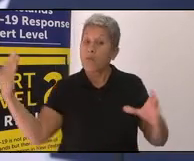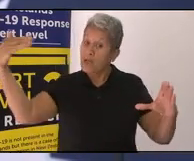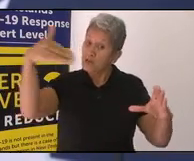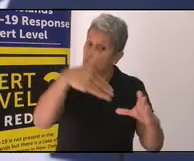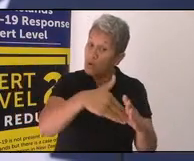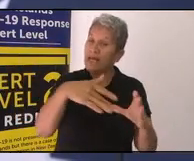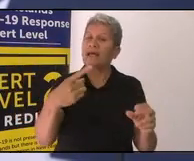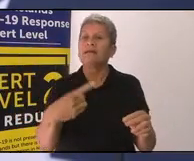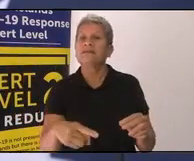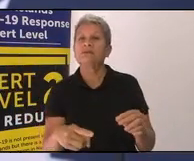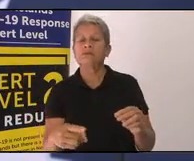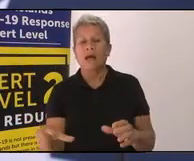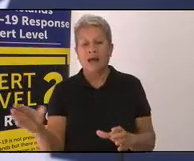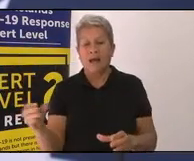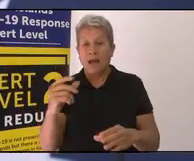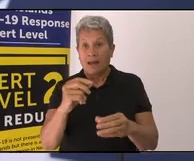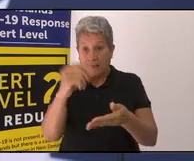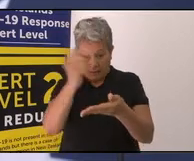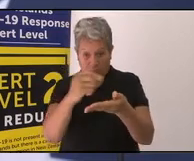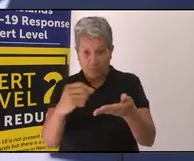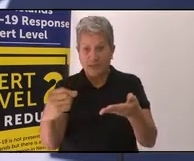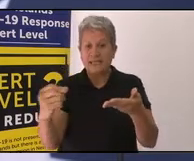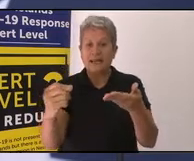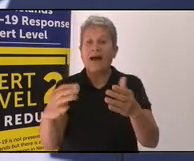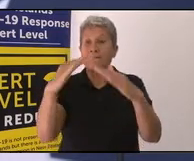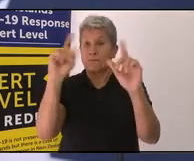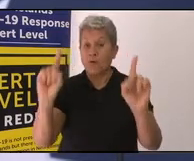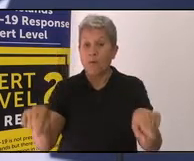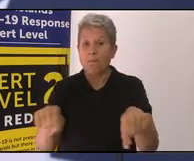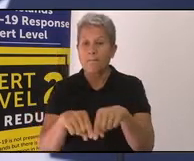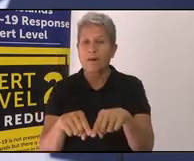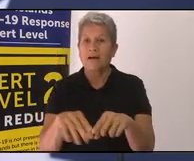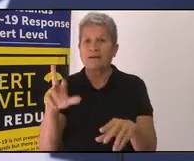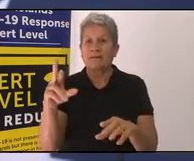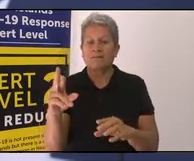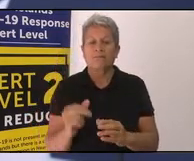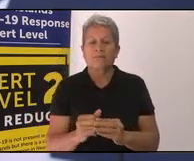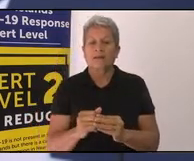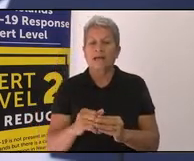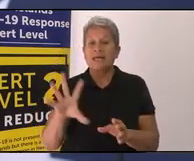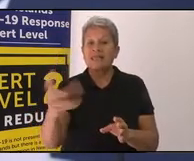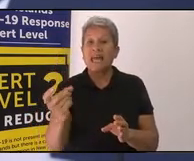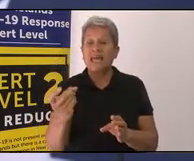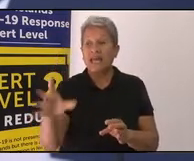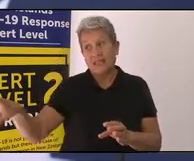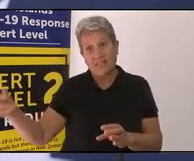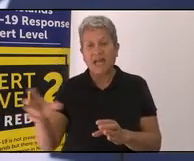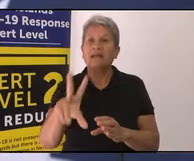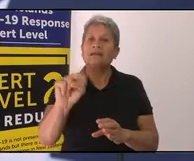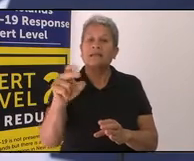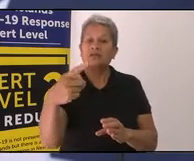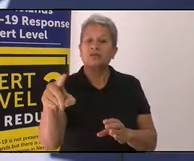need to complete a Cook Islands Managed Return application form. They'll need to have a period of at